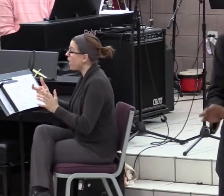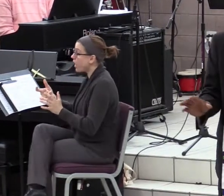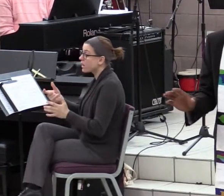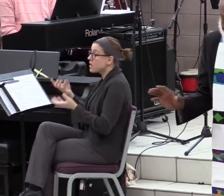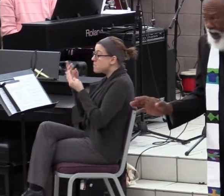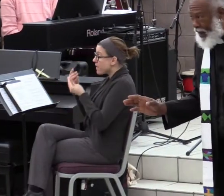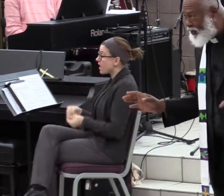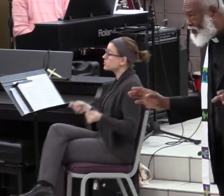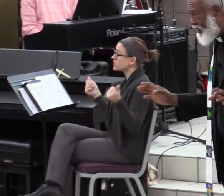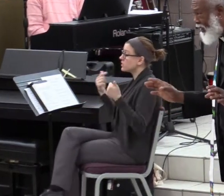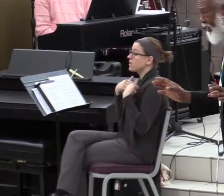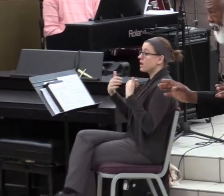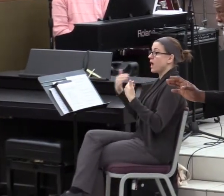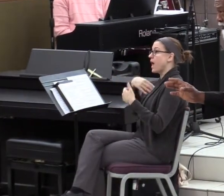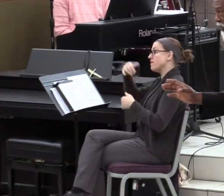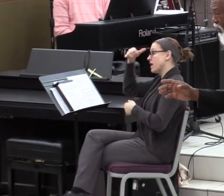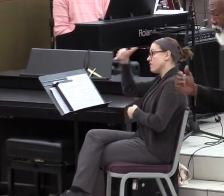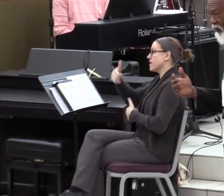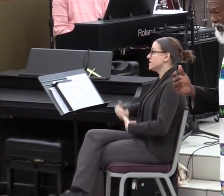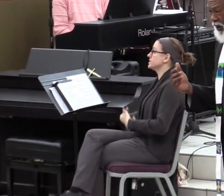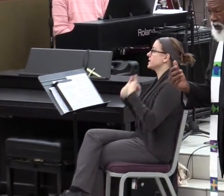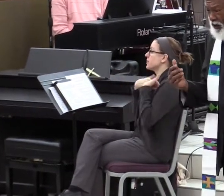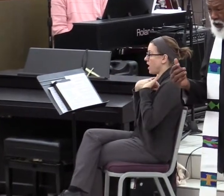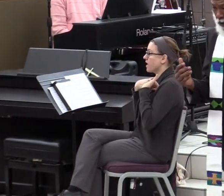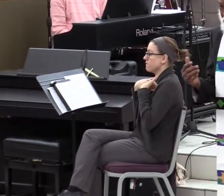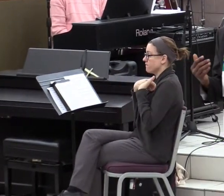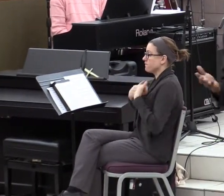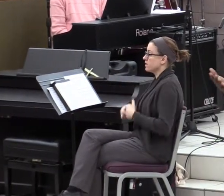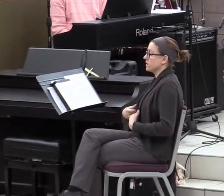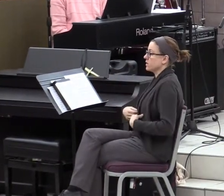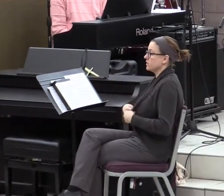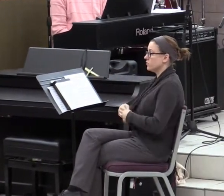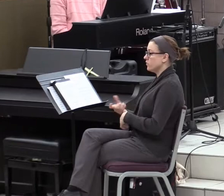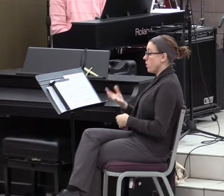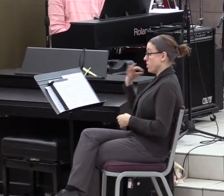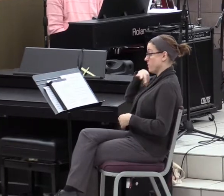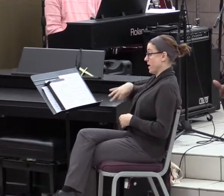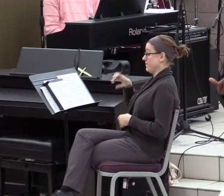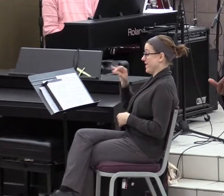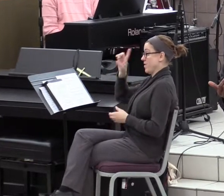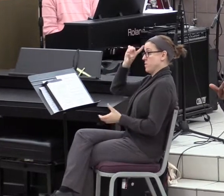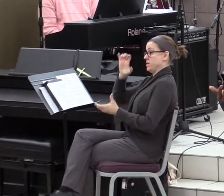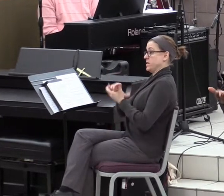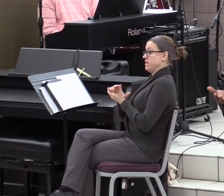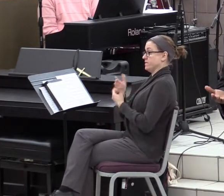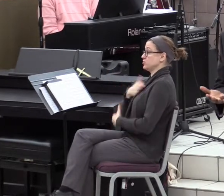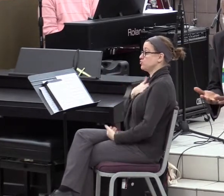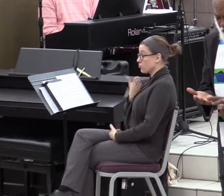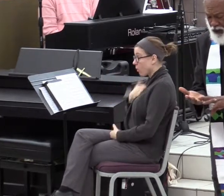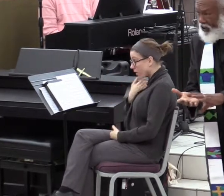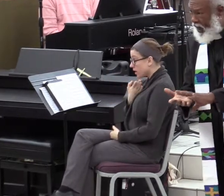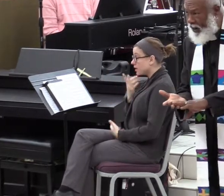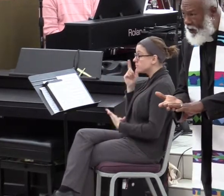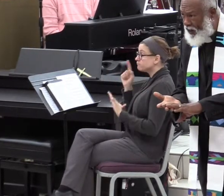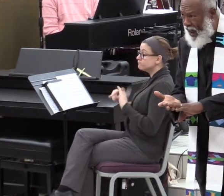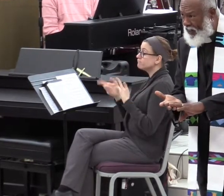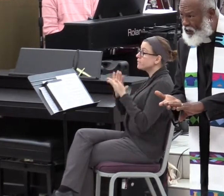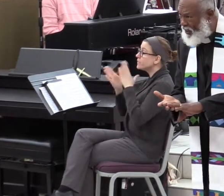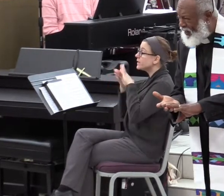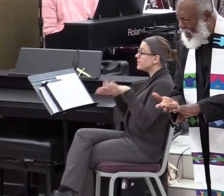have everlasting life. So the benefit of belief is joy, peace,